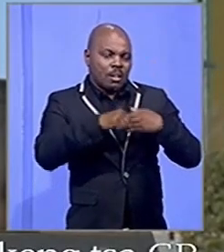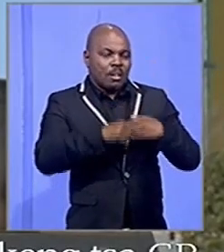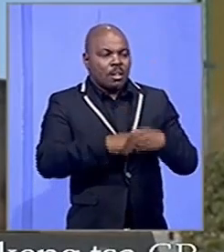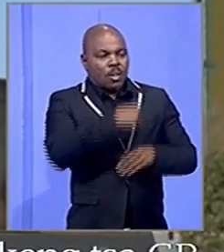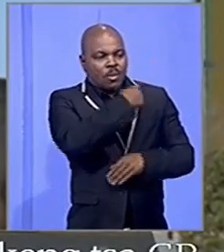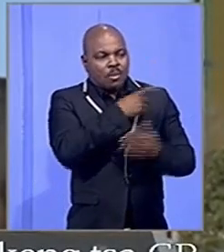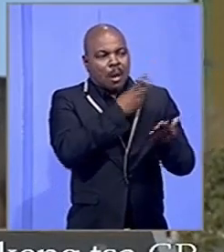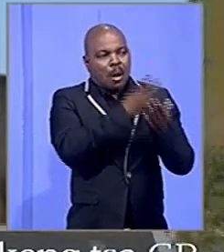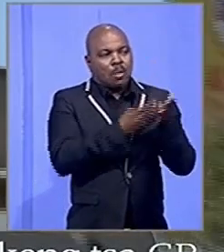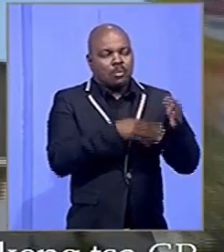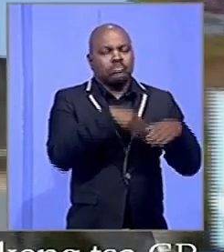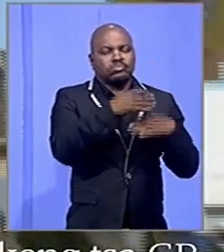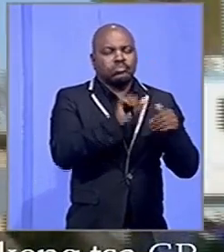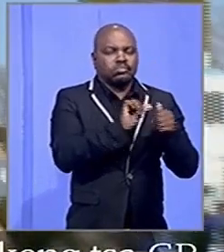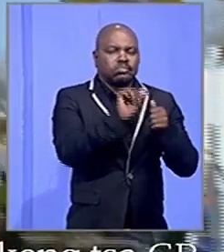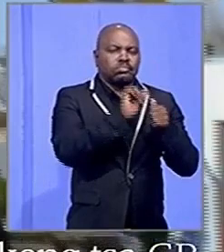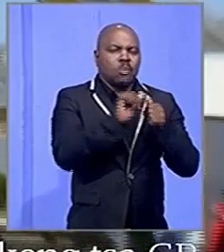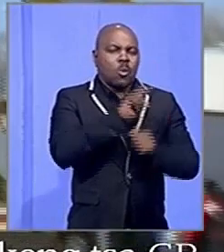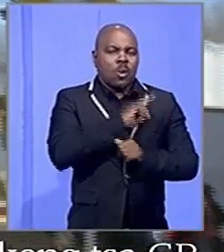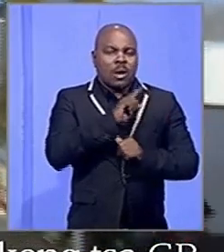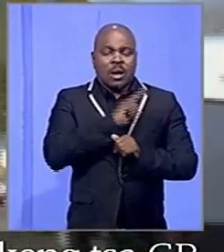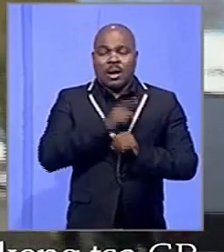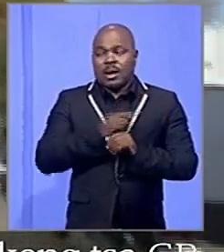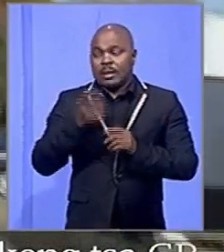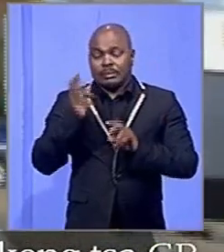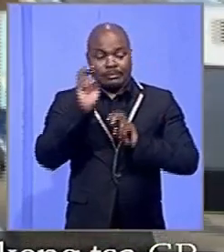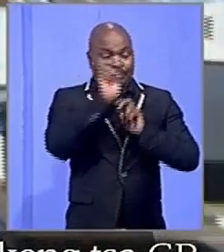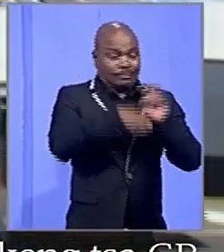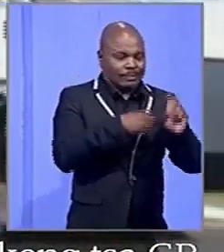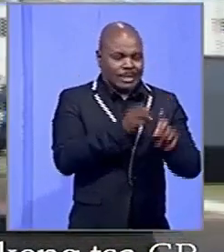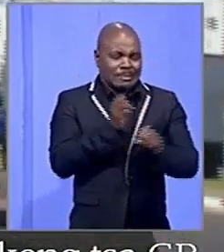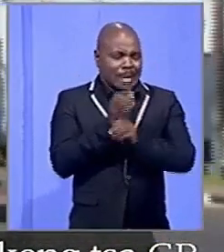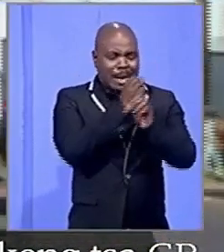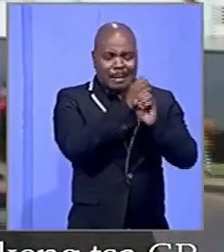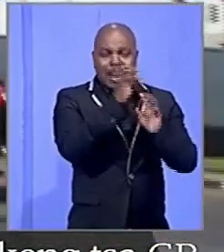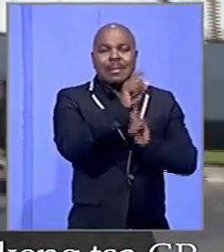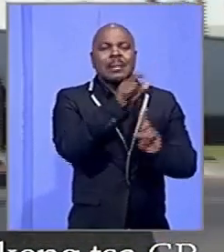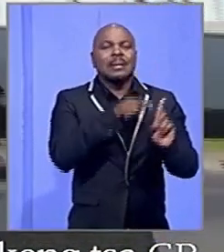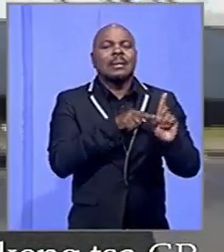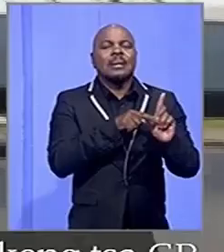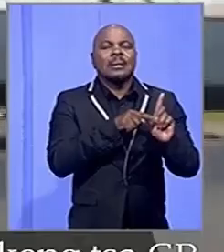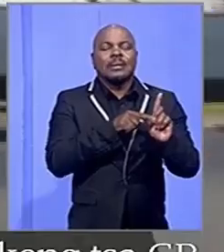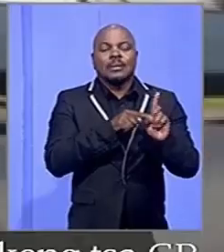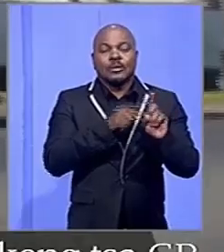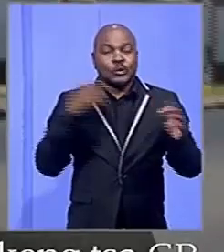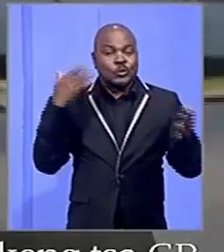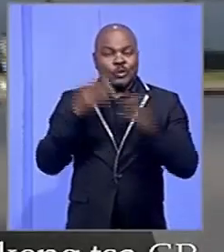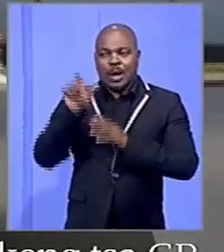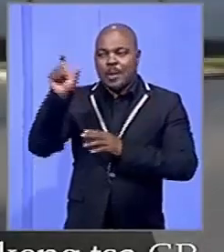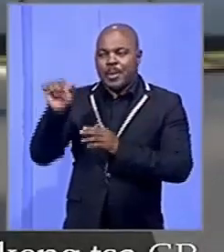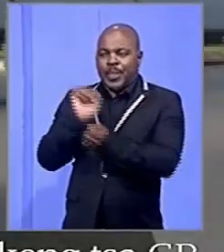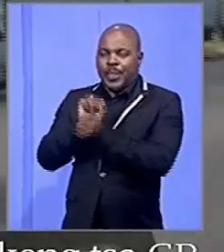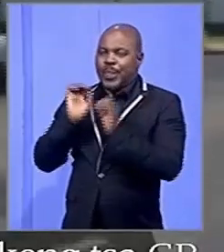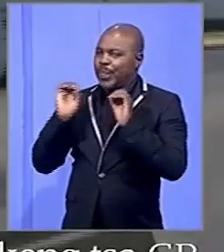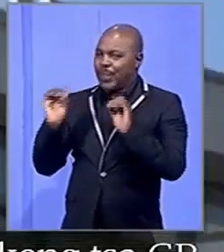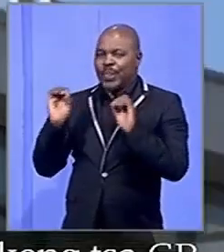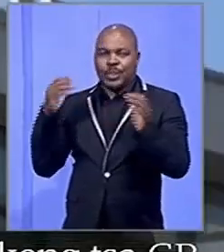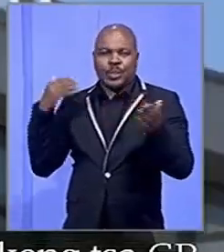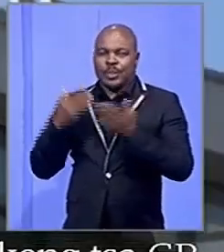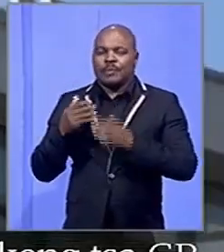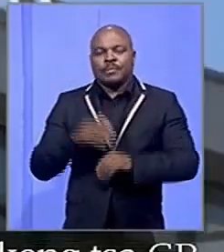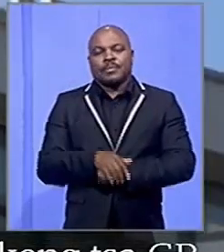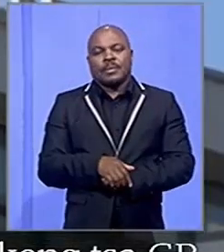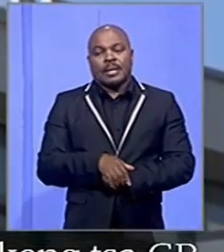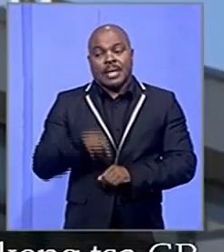kwa bookelong morawa gore a ketikiwe ka nako ya go khothudiwa. Ga go ise go tshwariwe ope fa e sale tiragalo eno ya